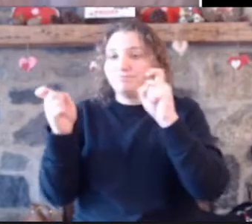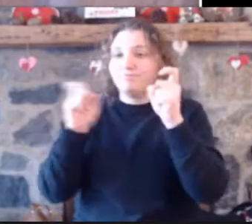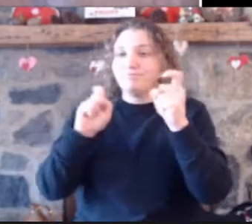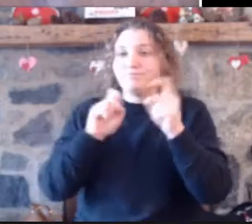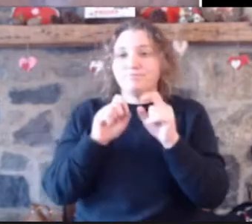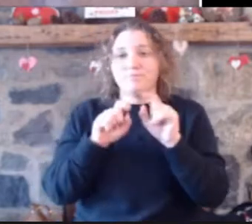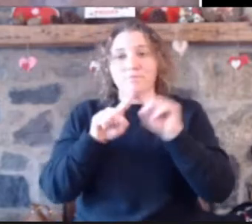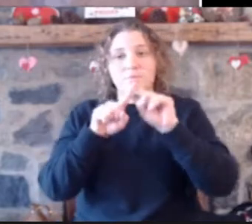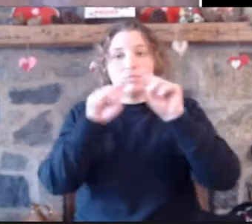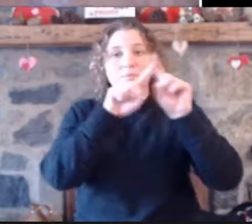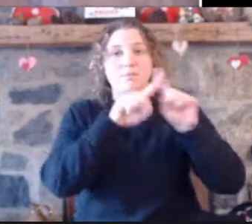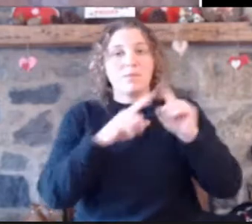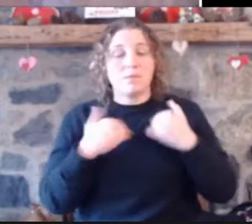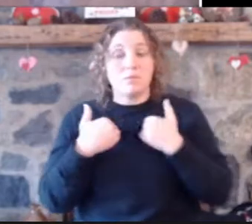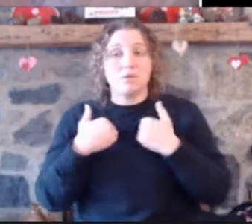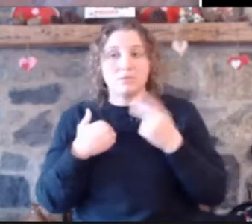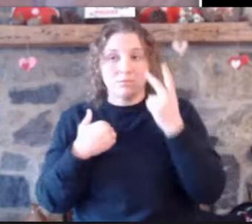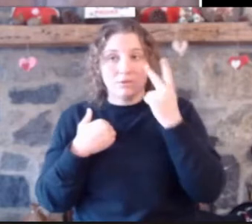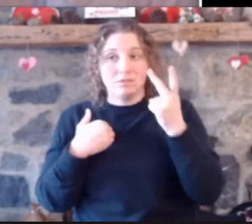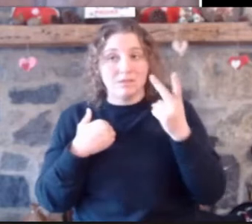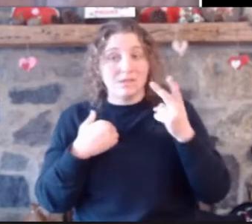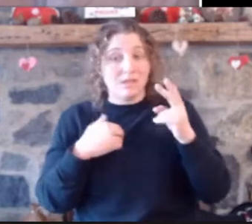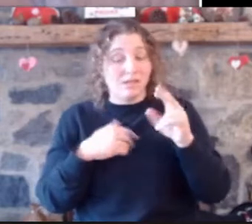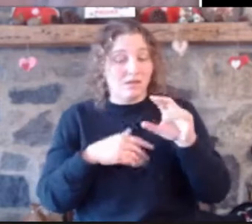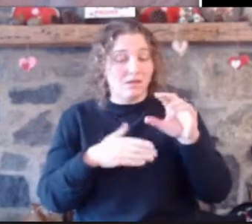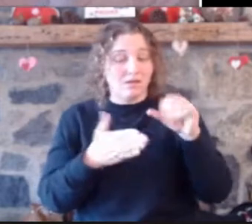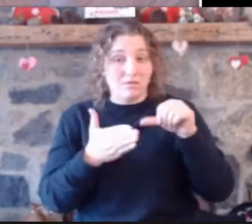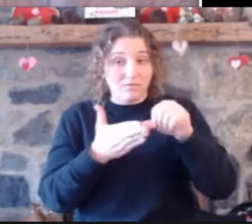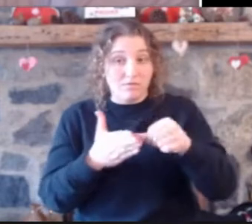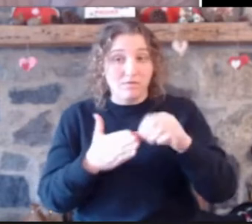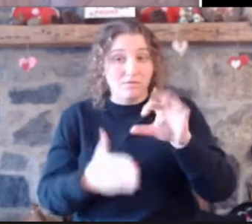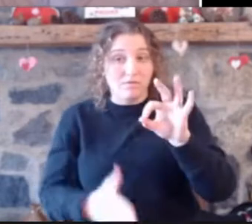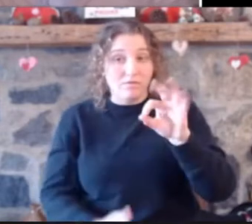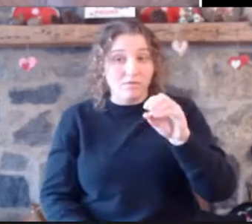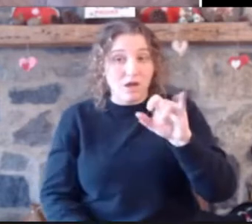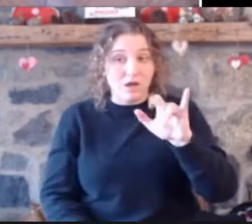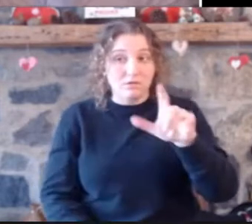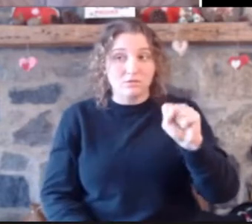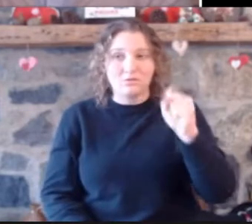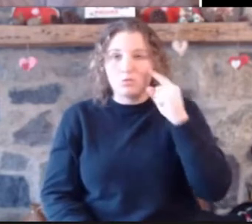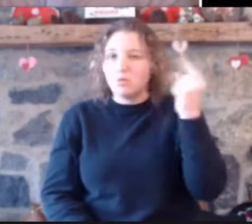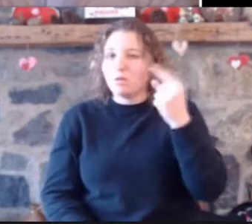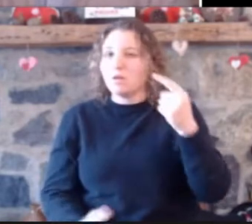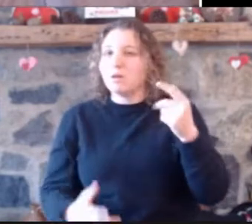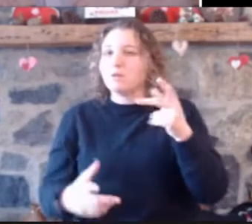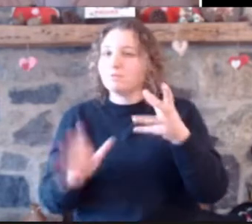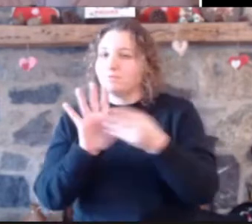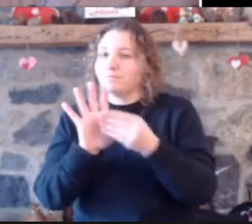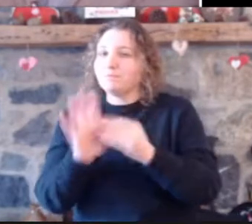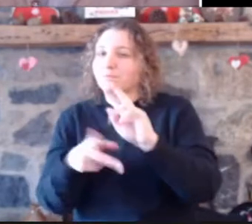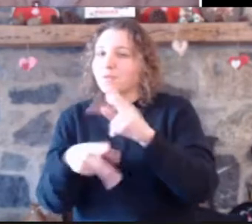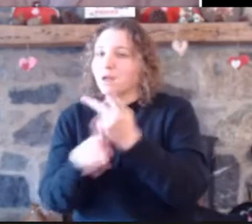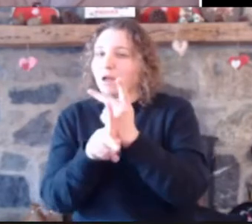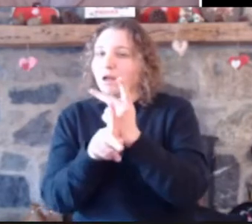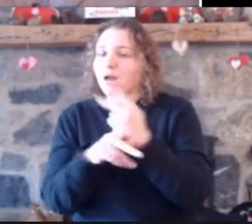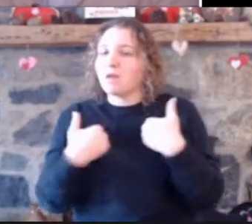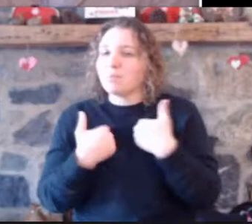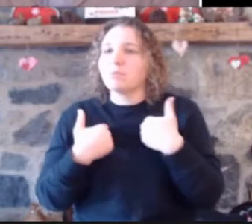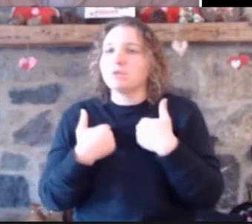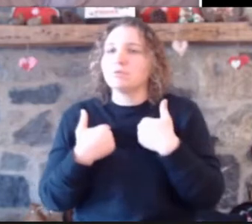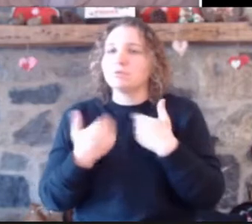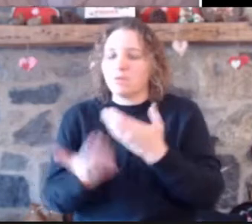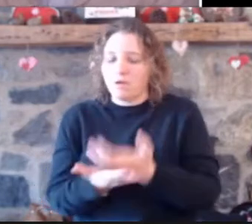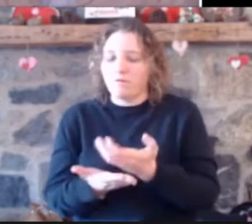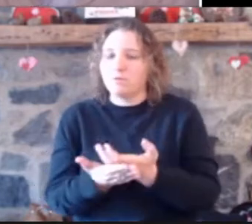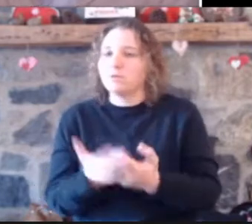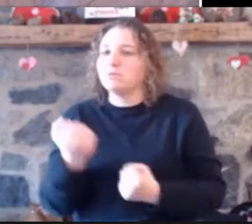animals. But when we go through and we look at the fossil record, all we can find are the animals in their kind. So the evidence doesn't support the theory